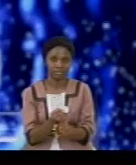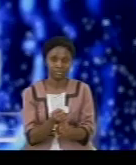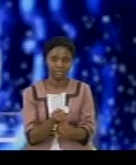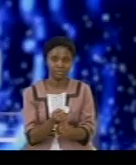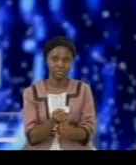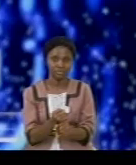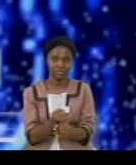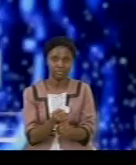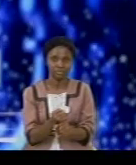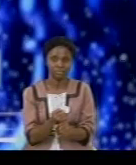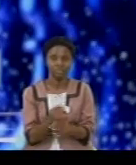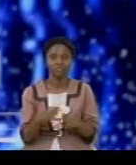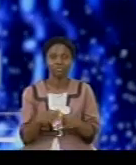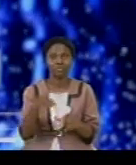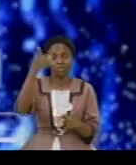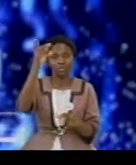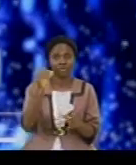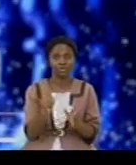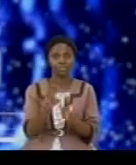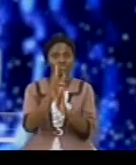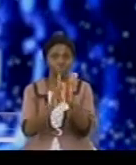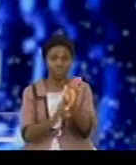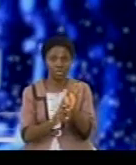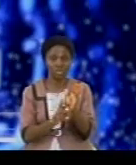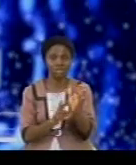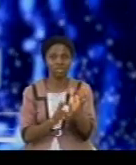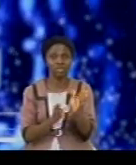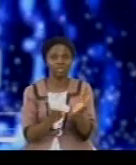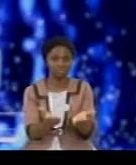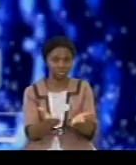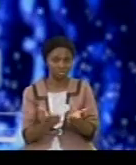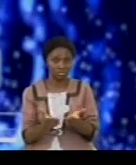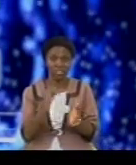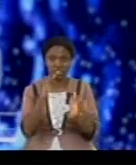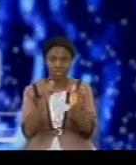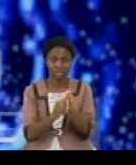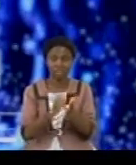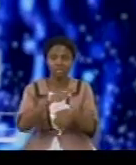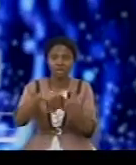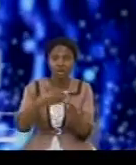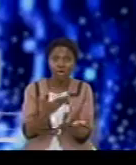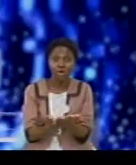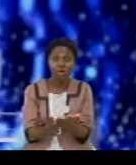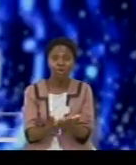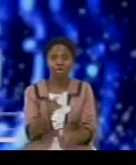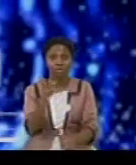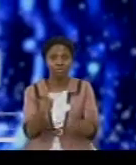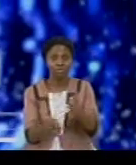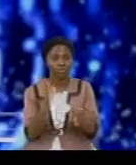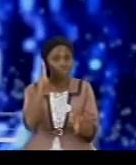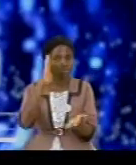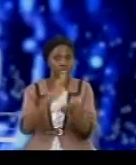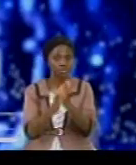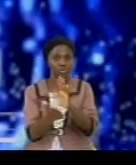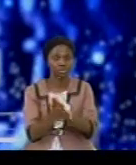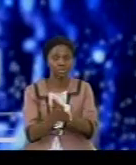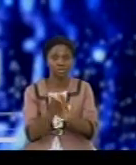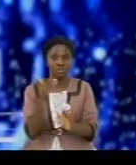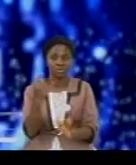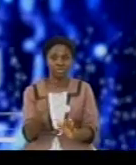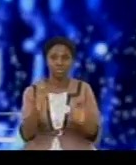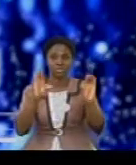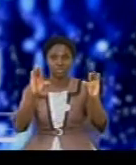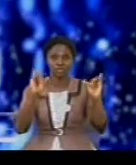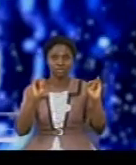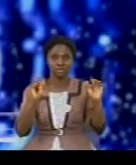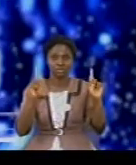God's will is that all should be citizens of his kingdom. For God so loved the